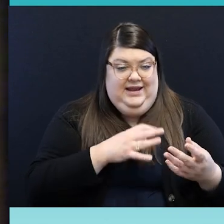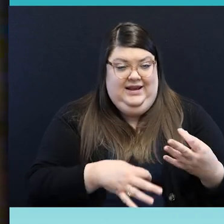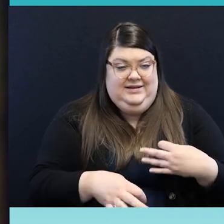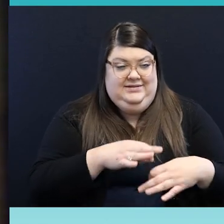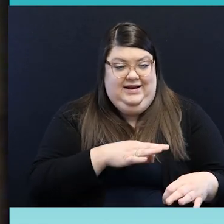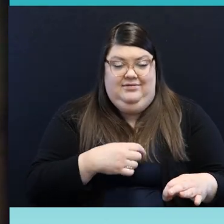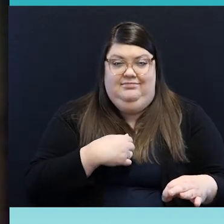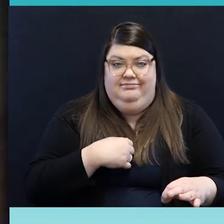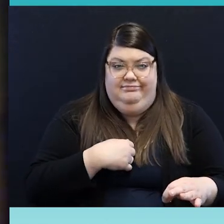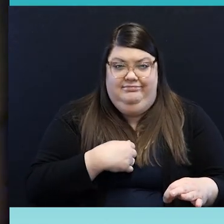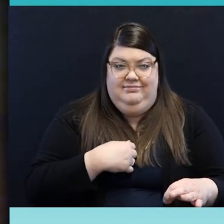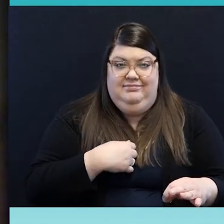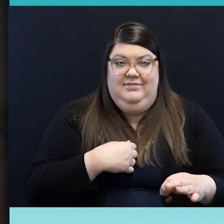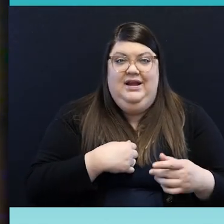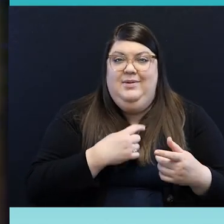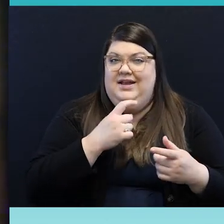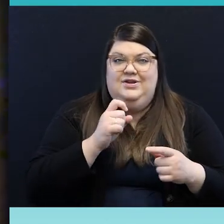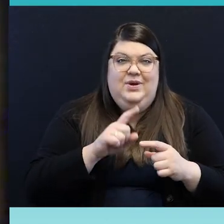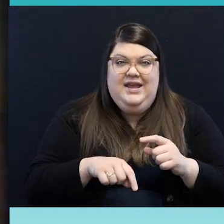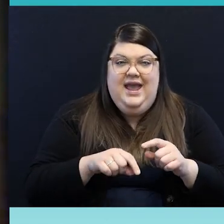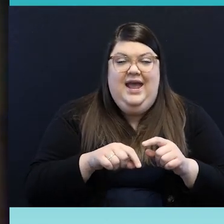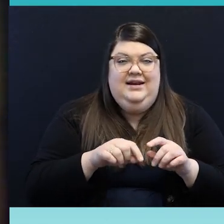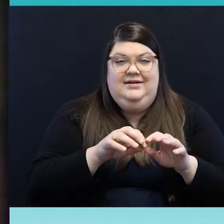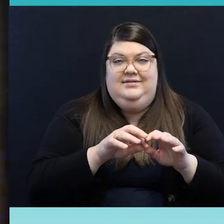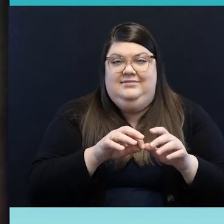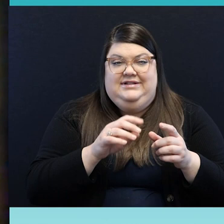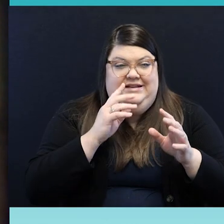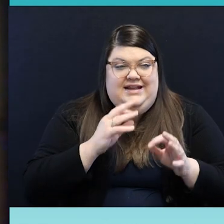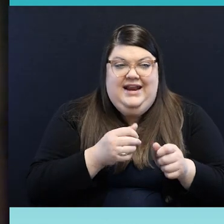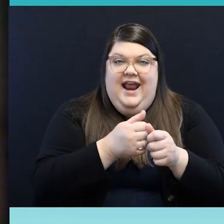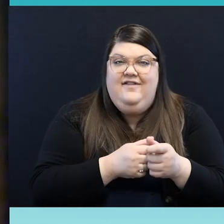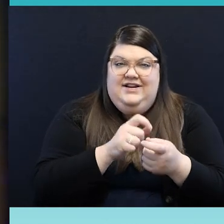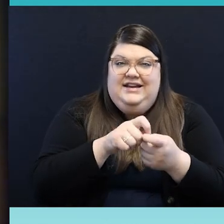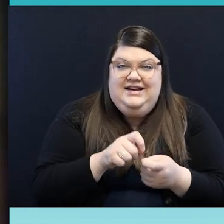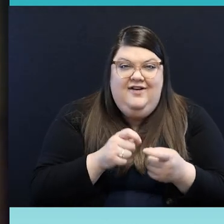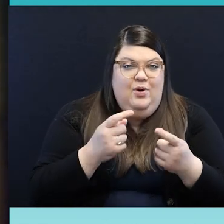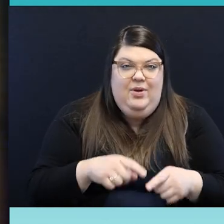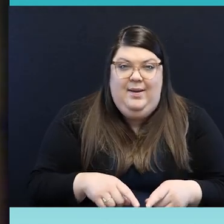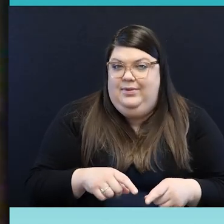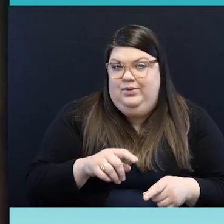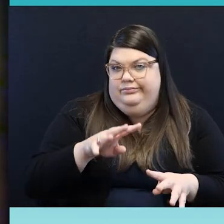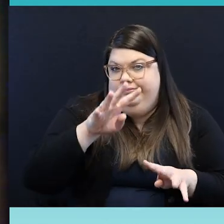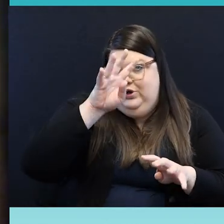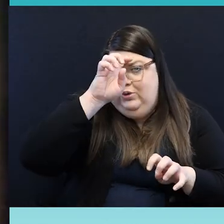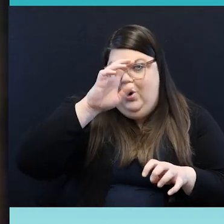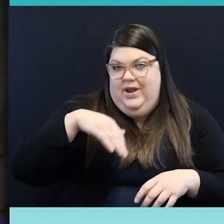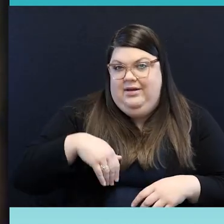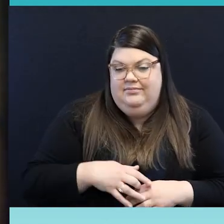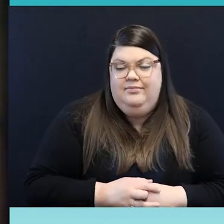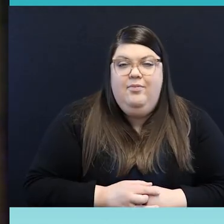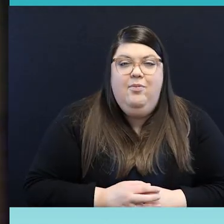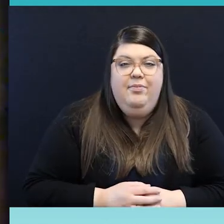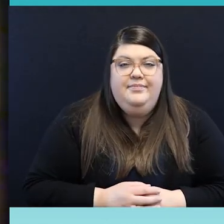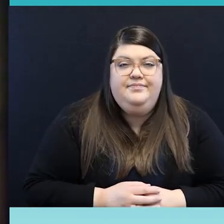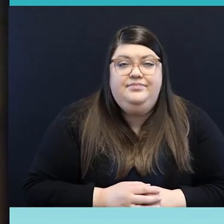because we can't outline every single detail of what might happen. And practically speaking, when you